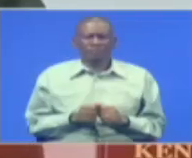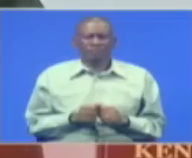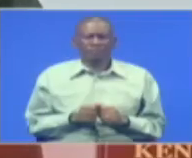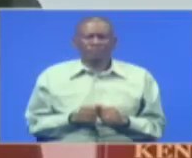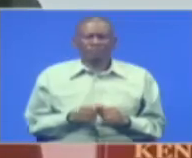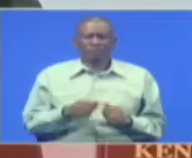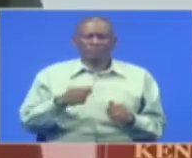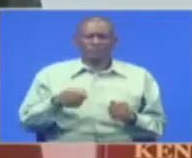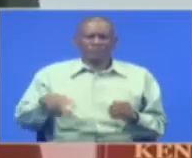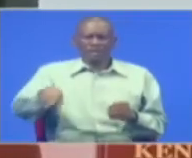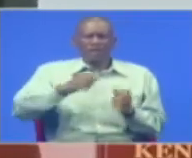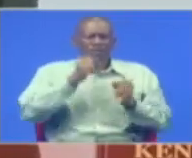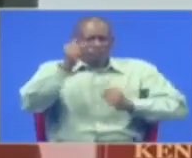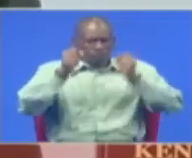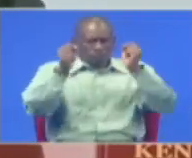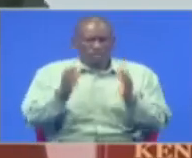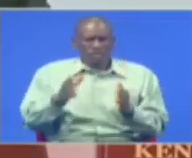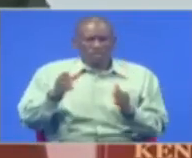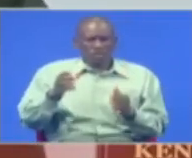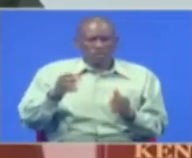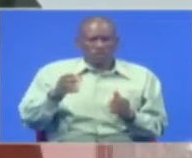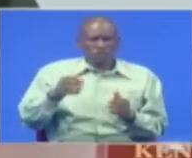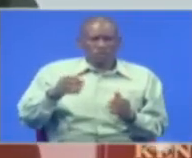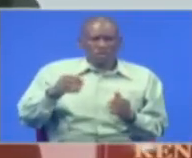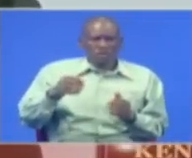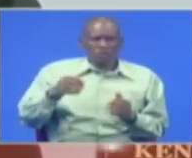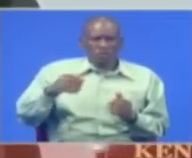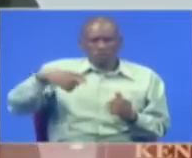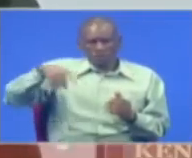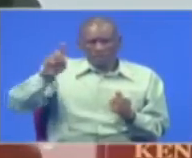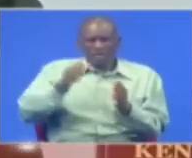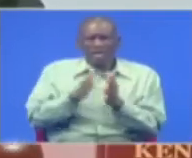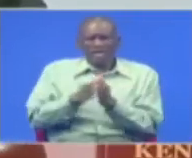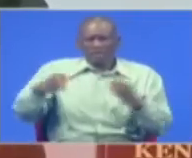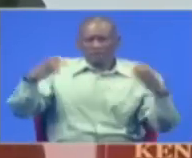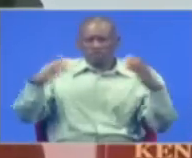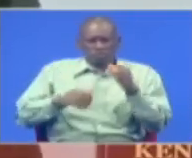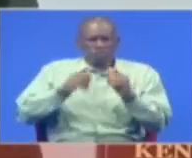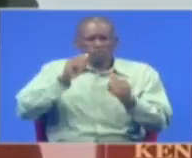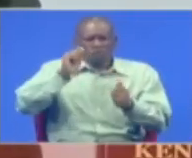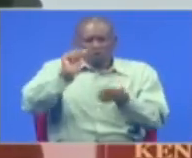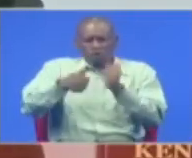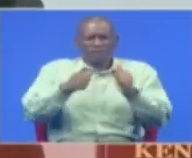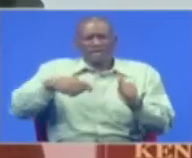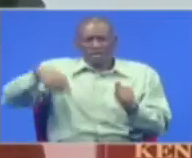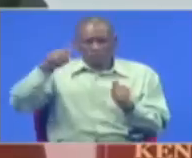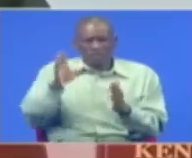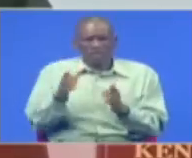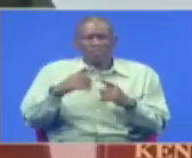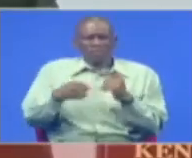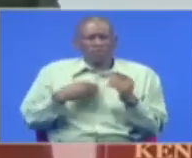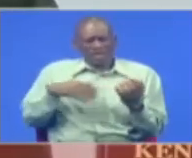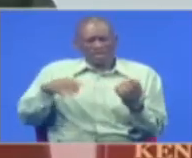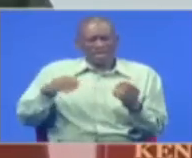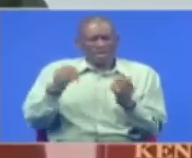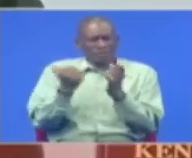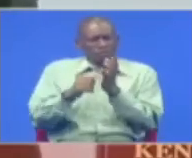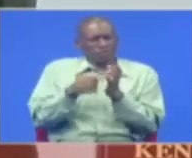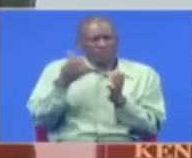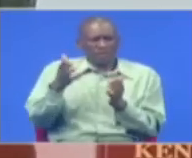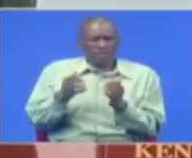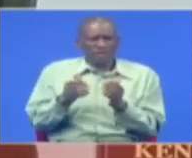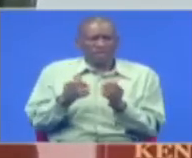Our athletes were winning, our teams were playing and winning, but there was a dark cloud hanging over